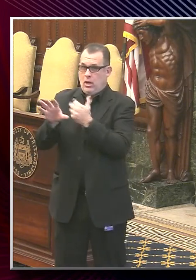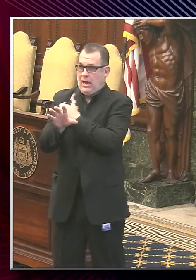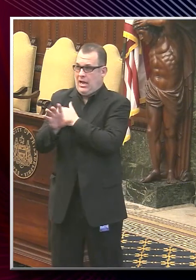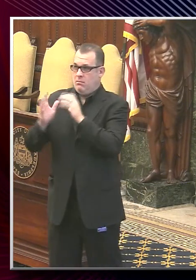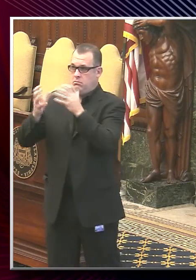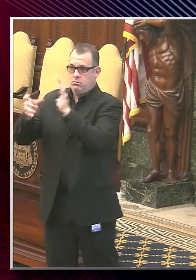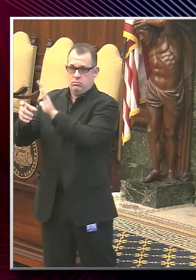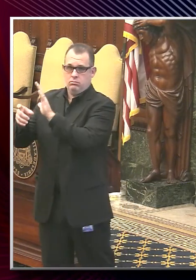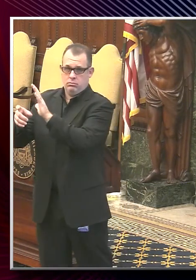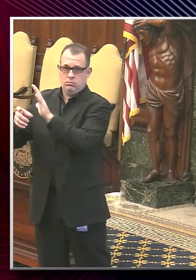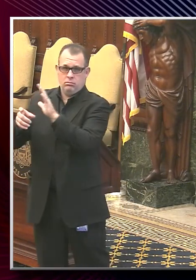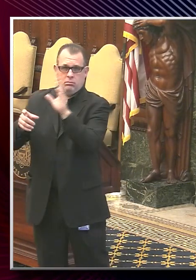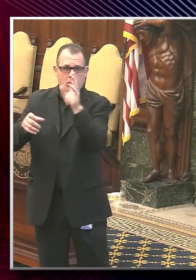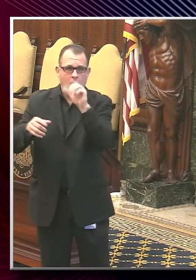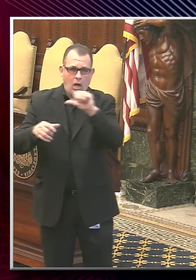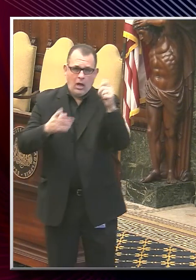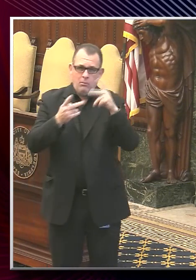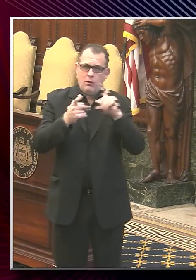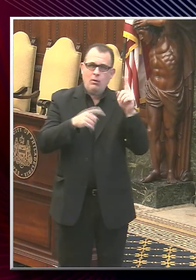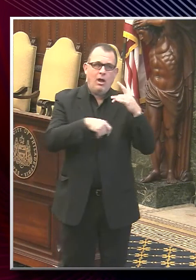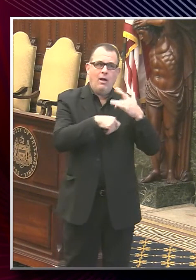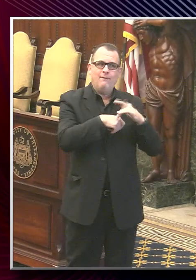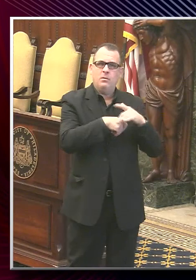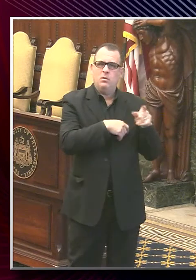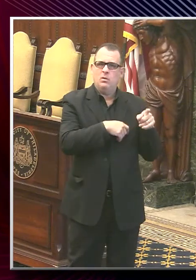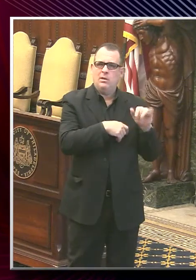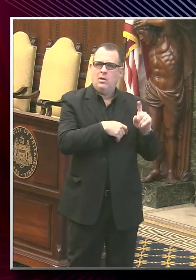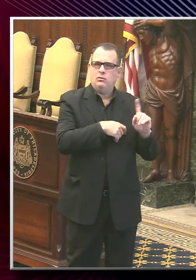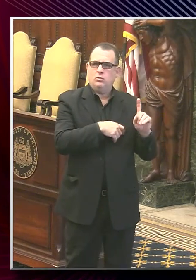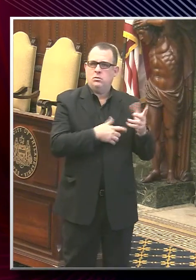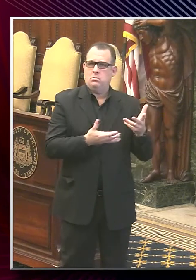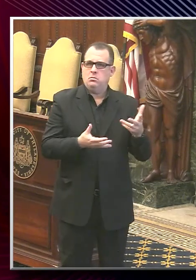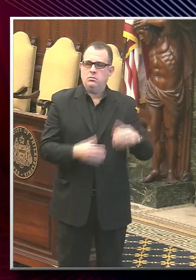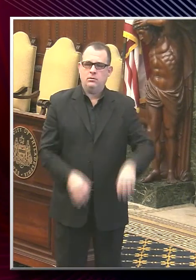would be other places where the vaccine would be administered?